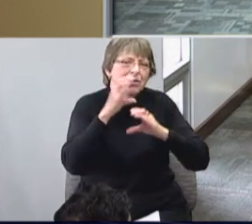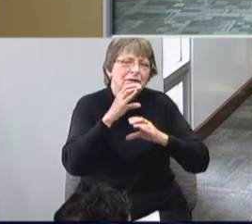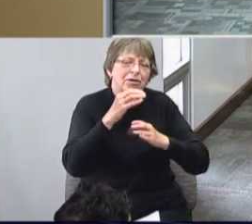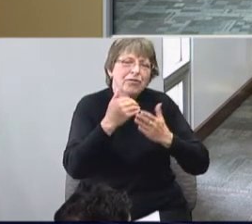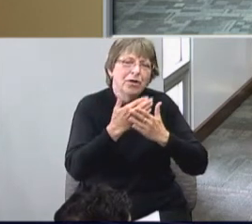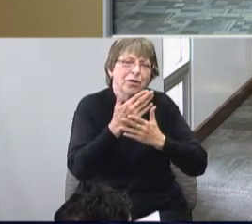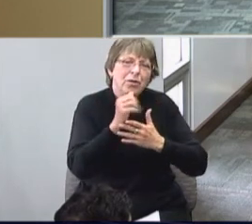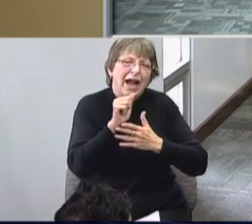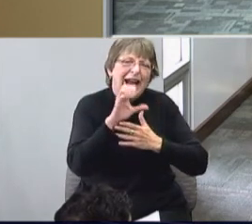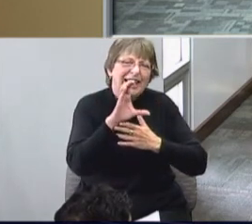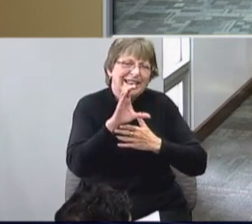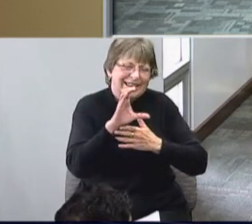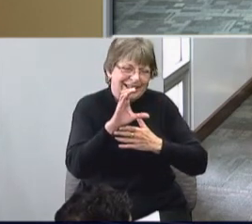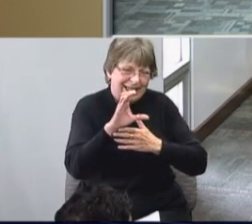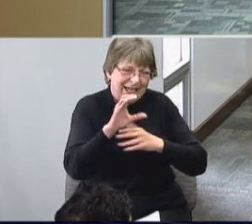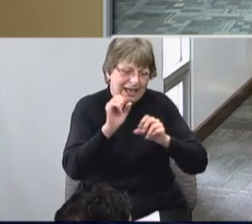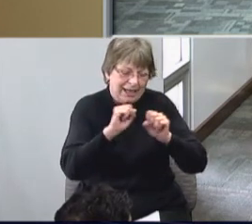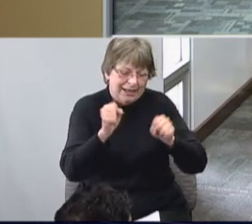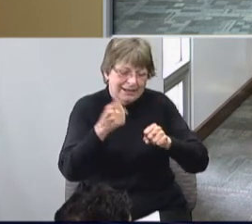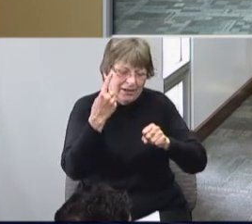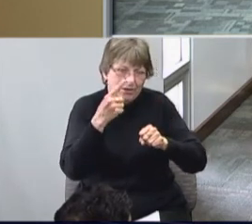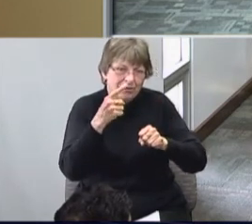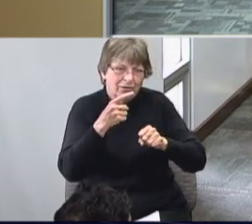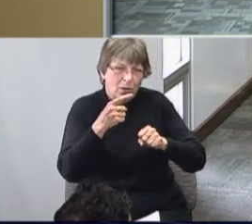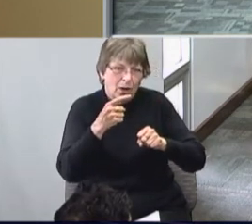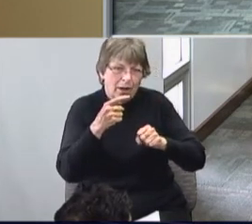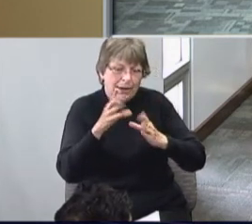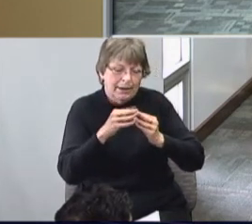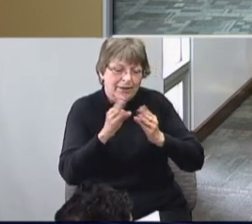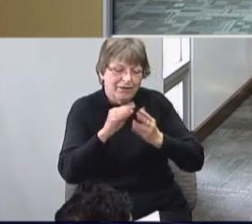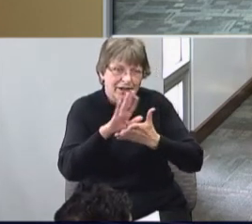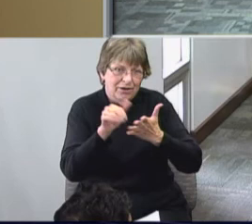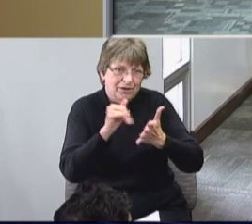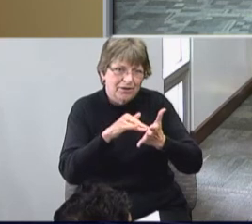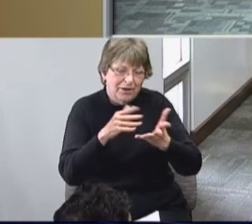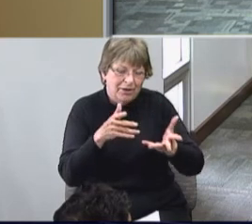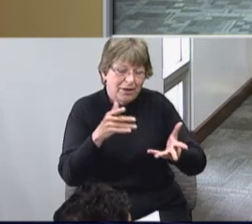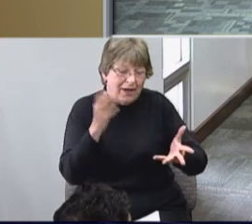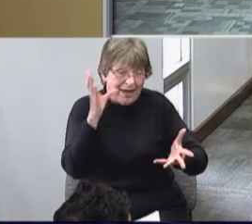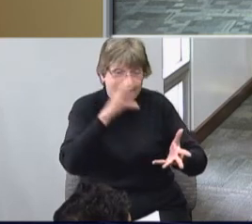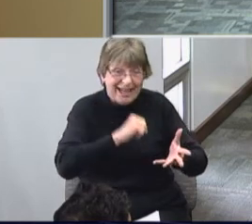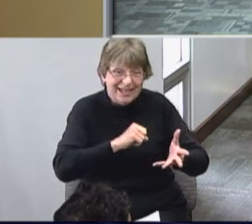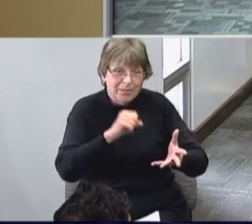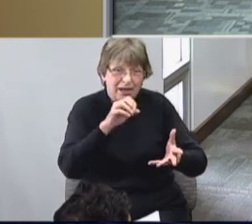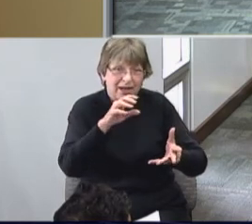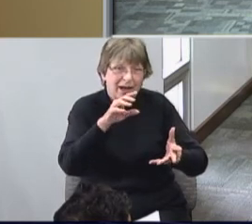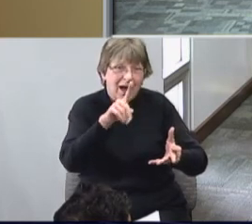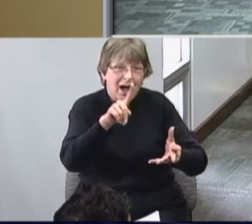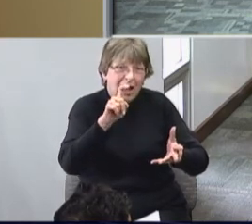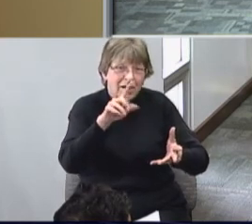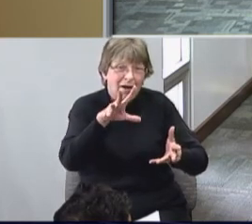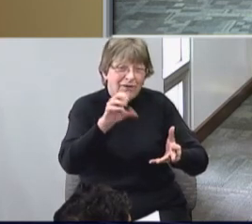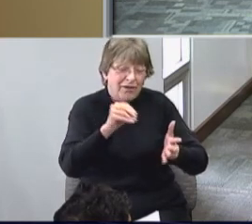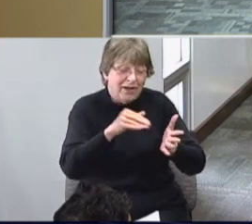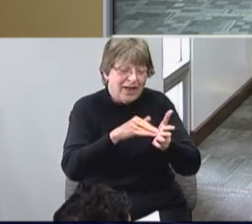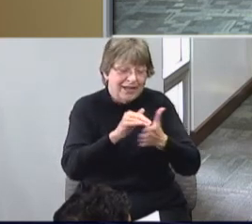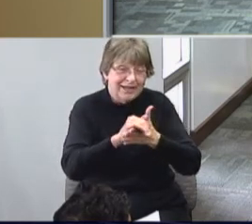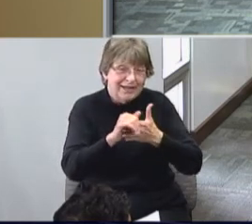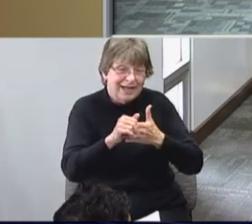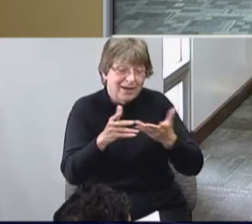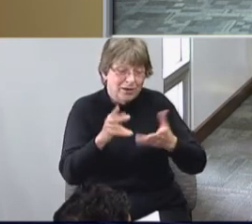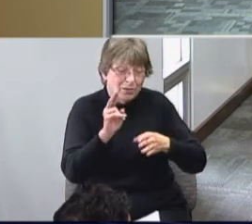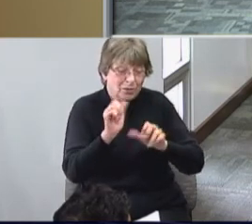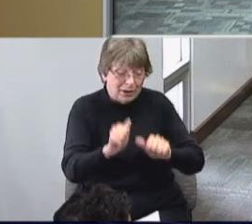part of the convention center space, which I believe is estimated at $150,000. And so we would utilize existing funds and make